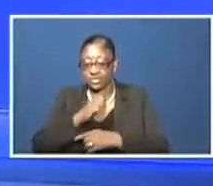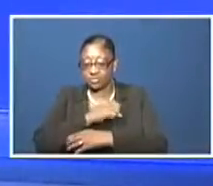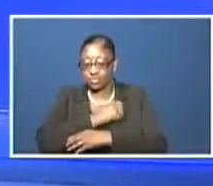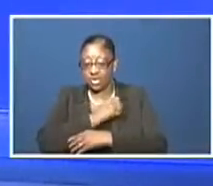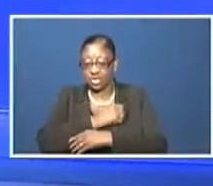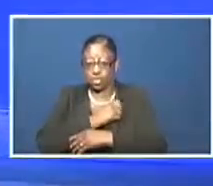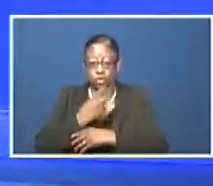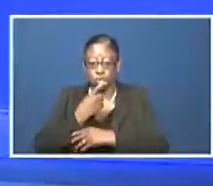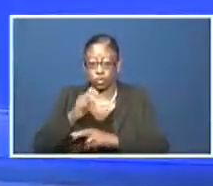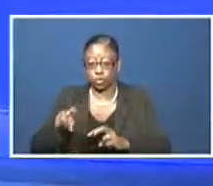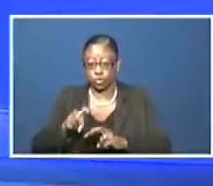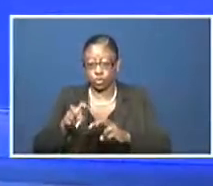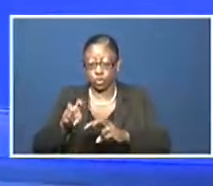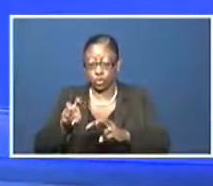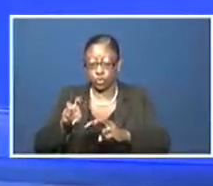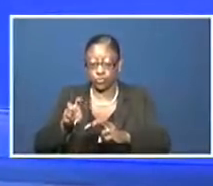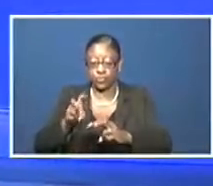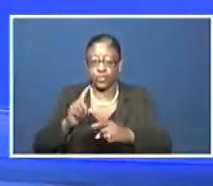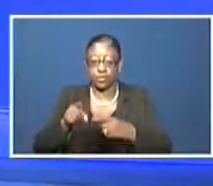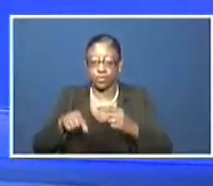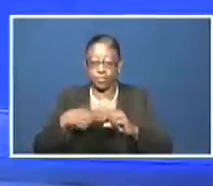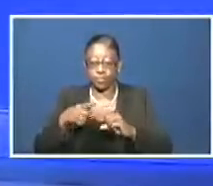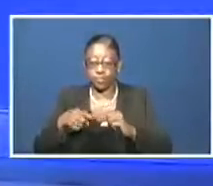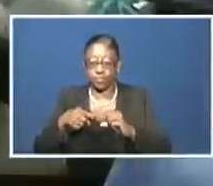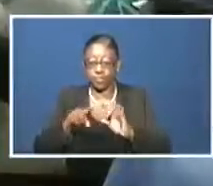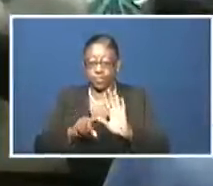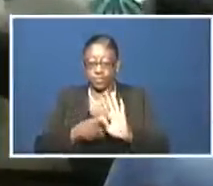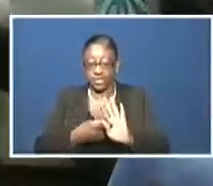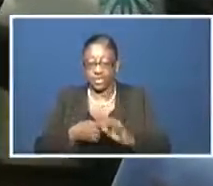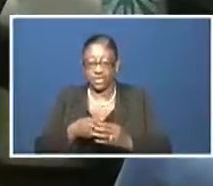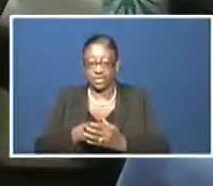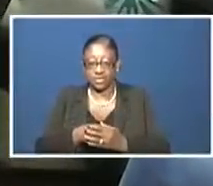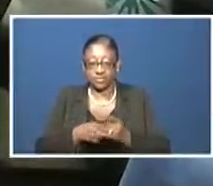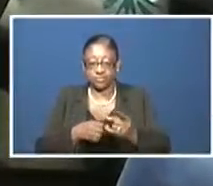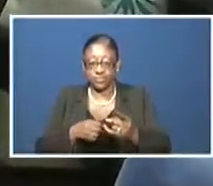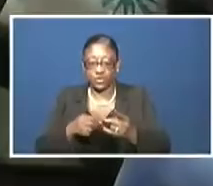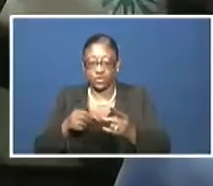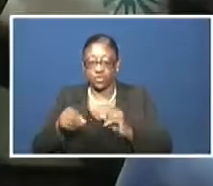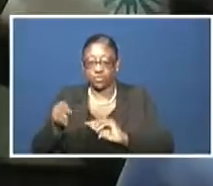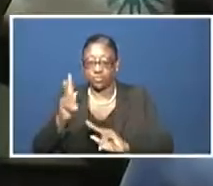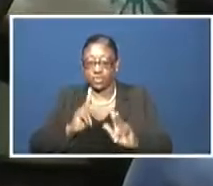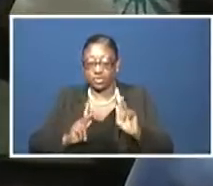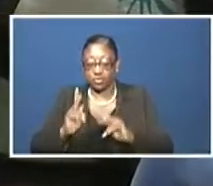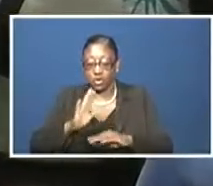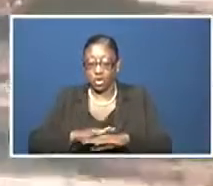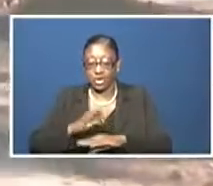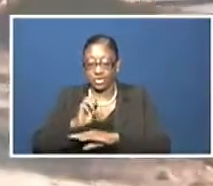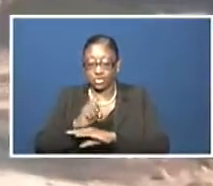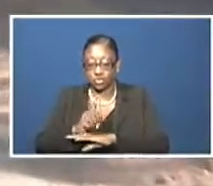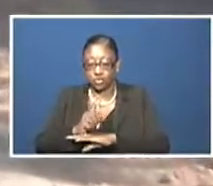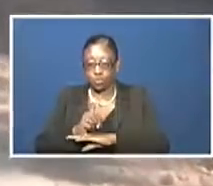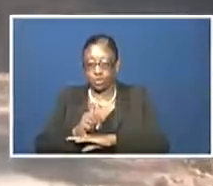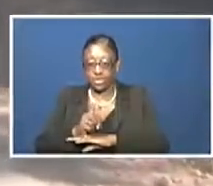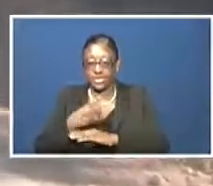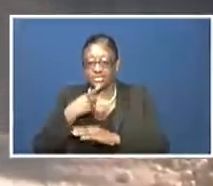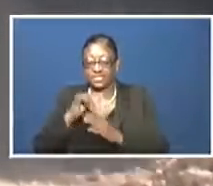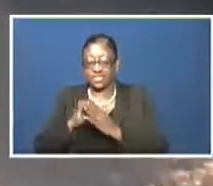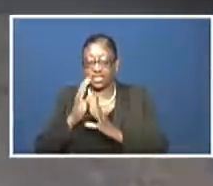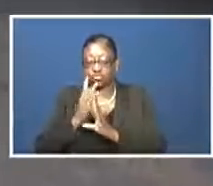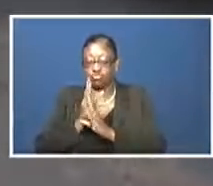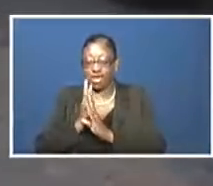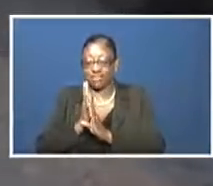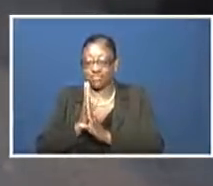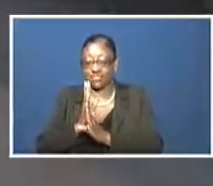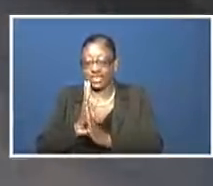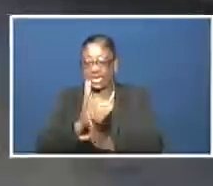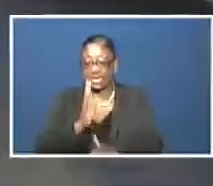and toured the project as it began. For residents on the island of Exuma, traffic has become